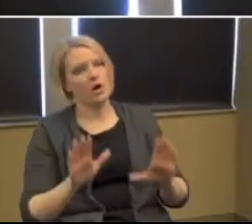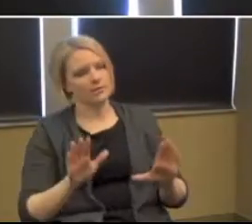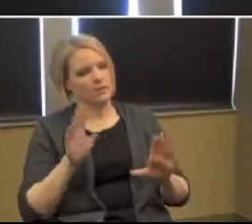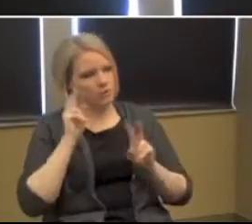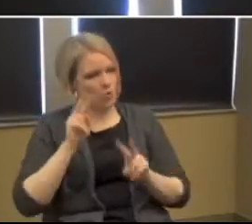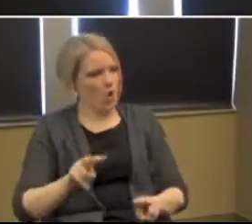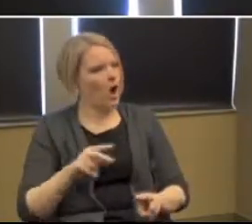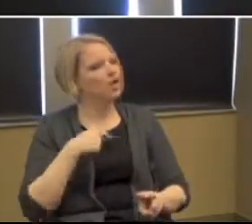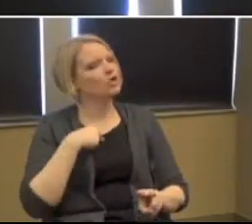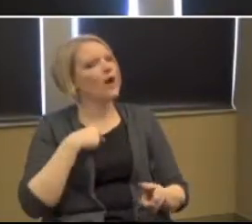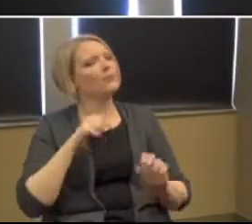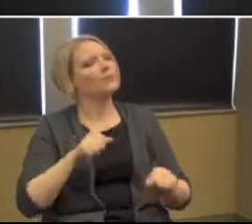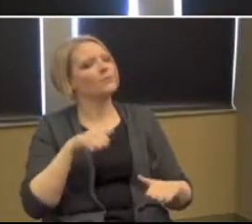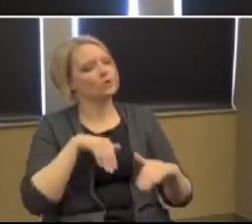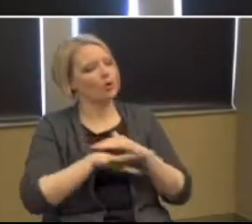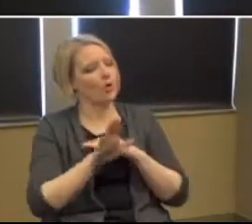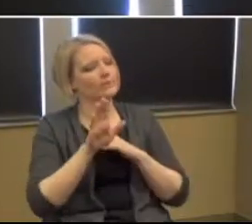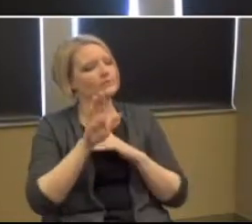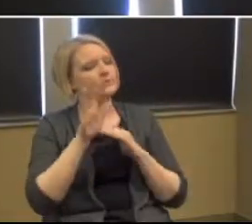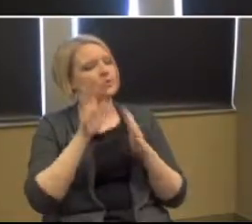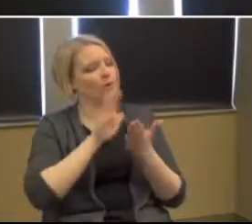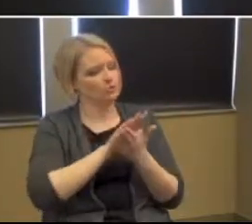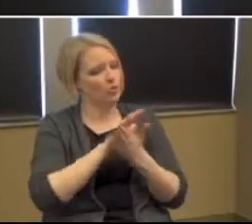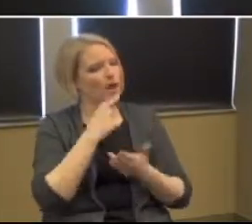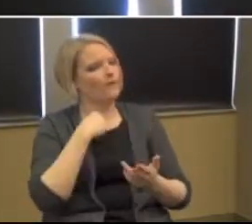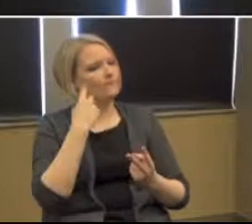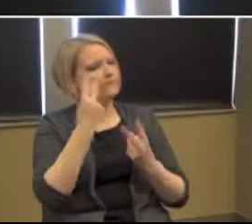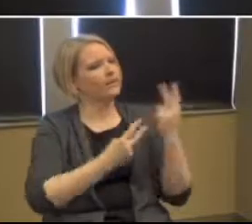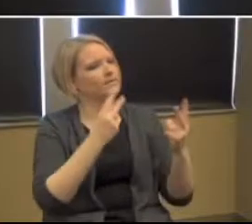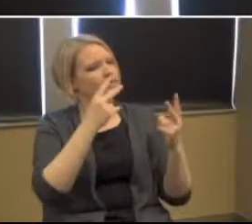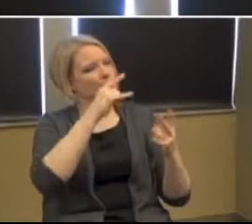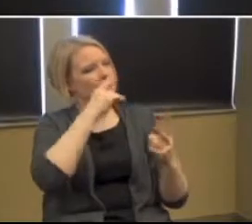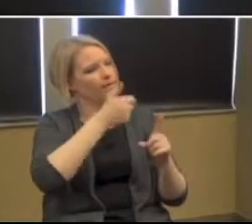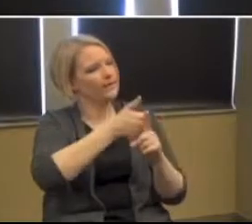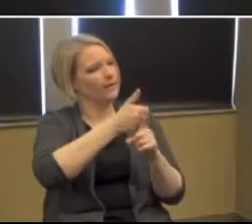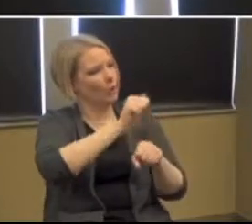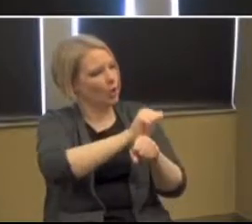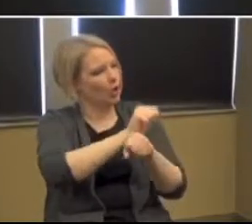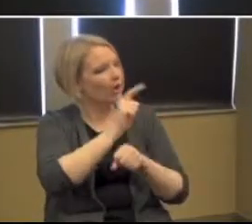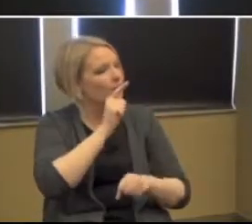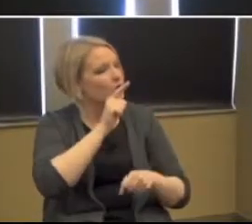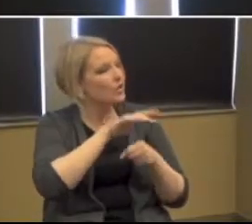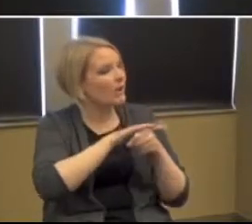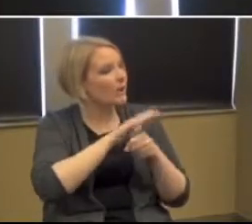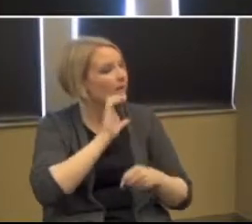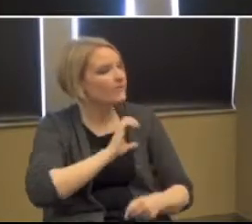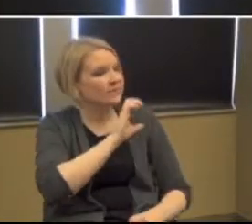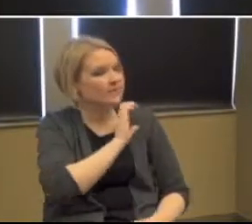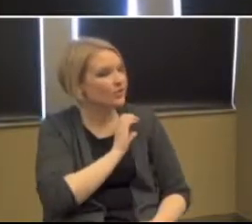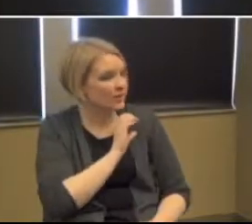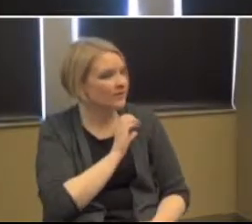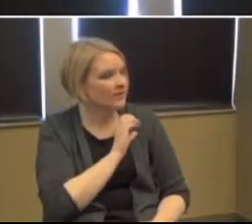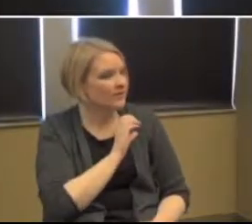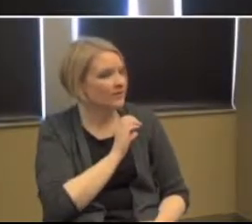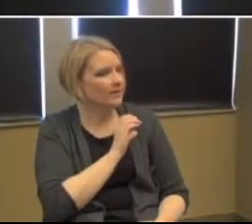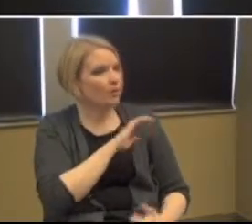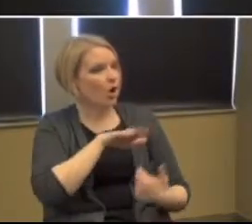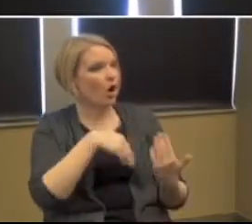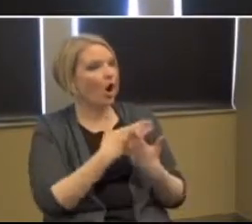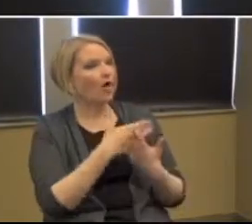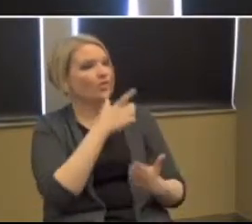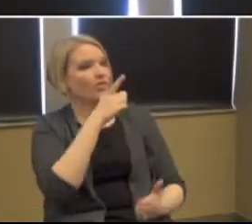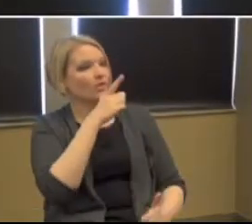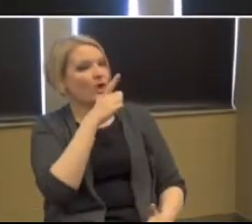to go into a school and visit a kiddo who he worked in the lunch area cafeteria with all of the lunch